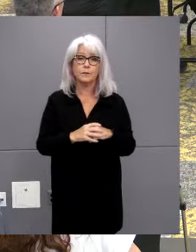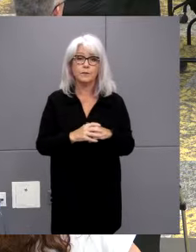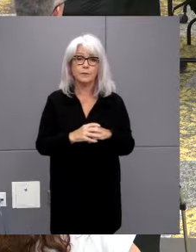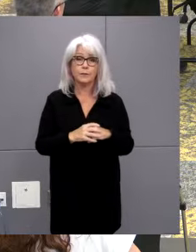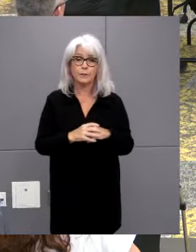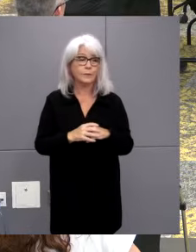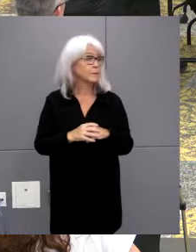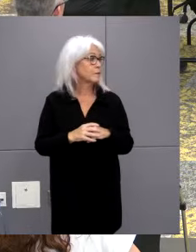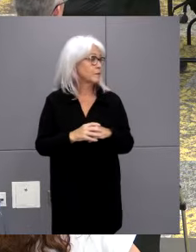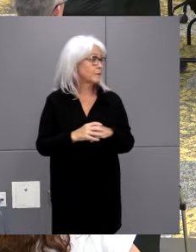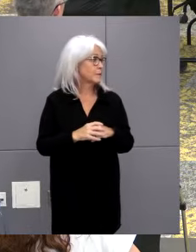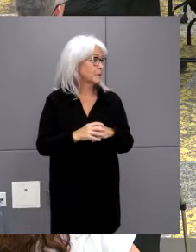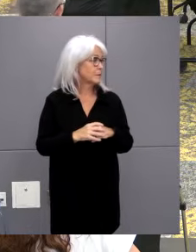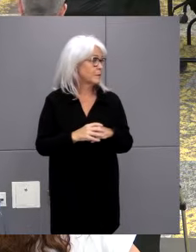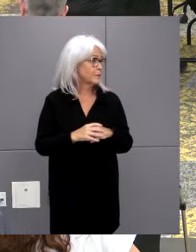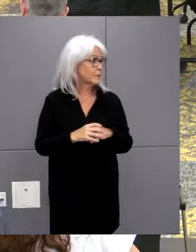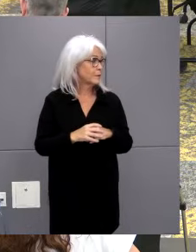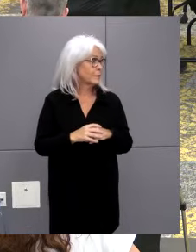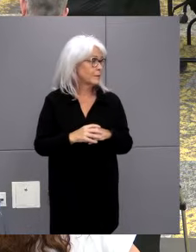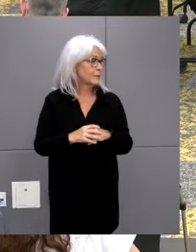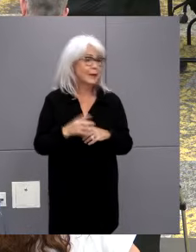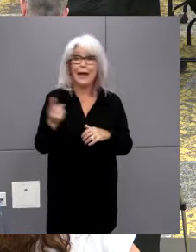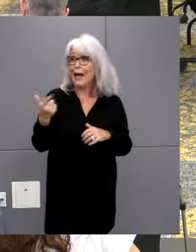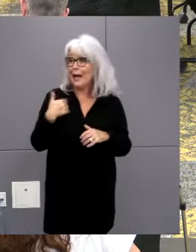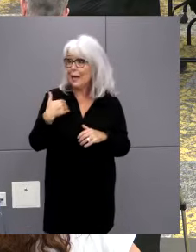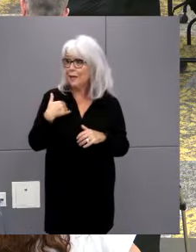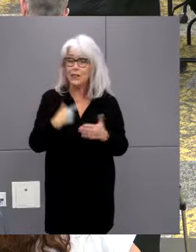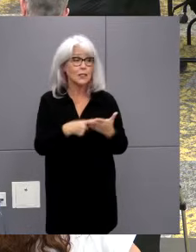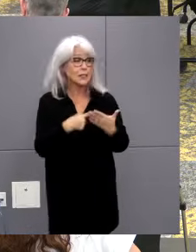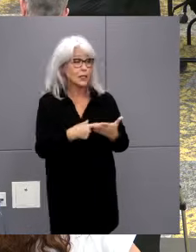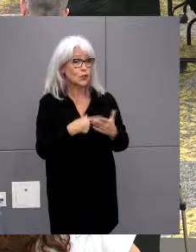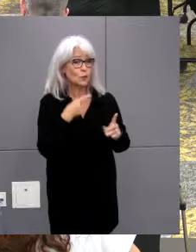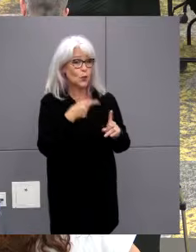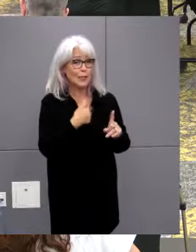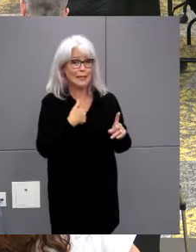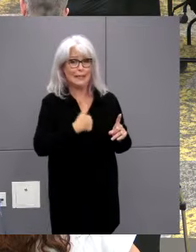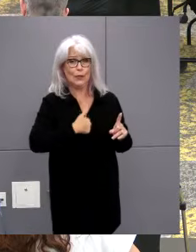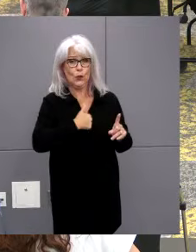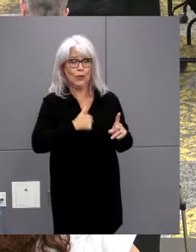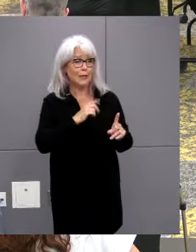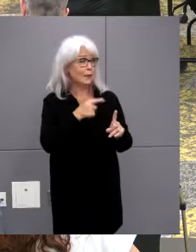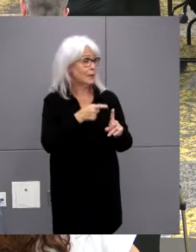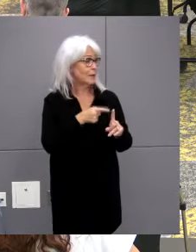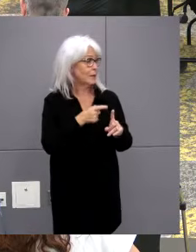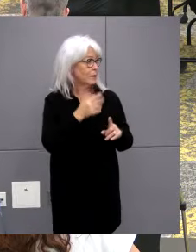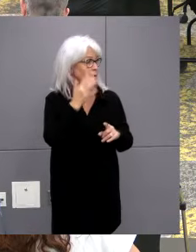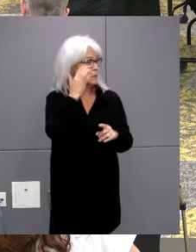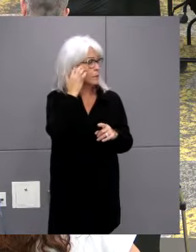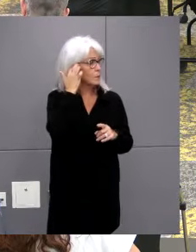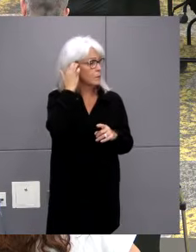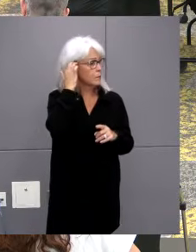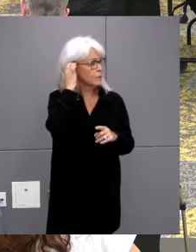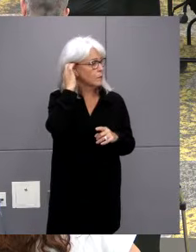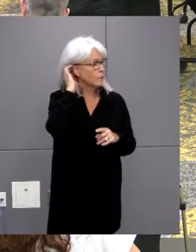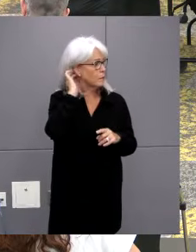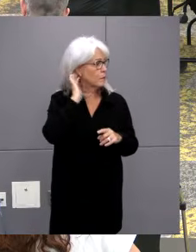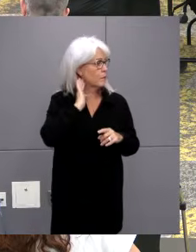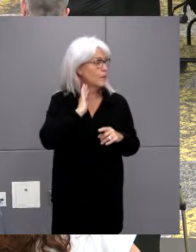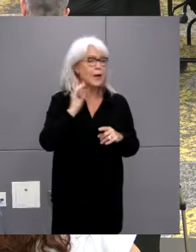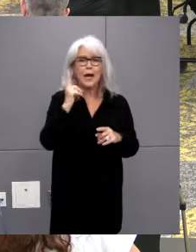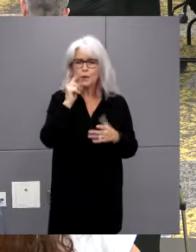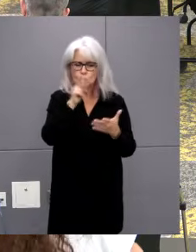I apologize. I have a discussion point. Oh, It took me a Go ahead. minute to find what I was looking